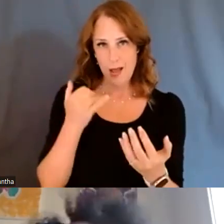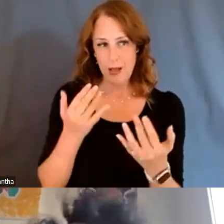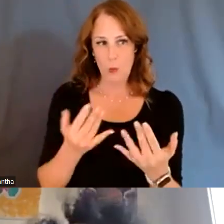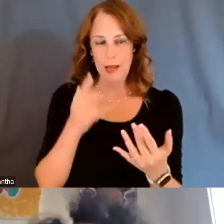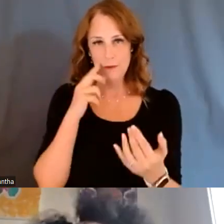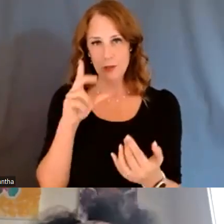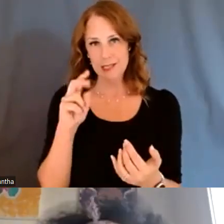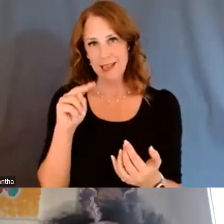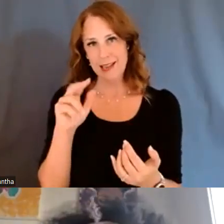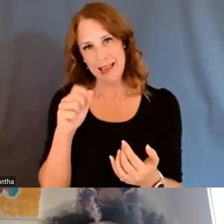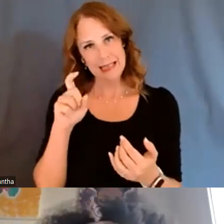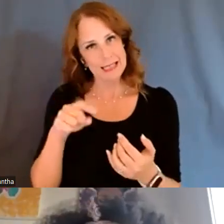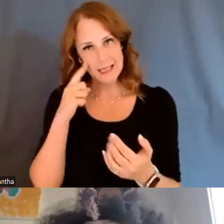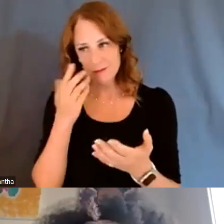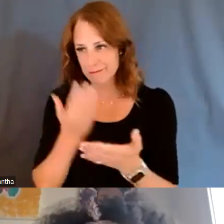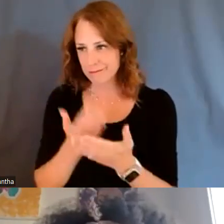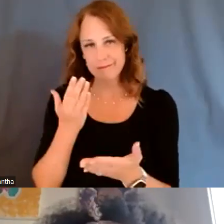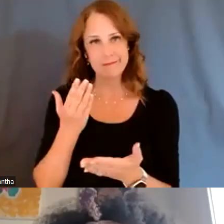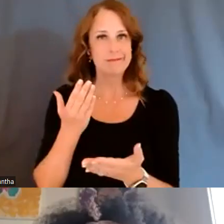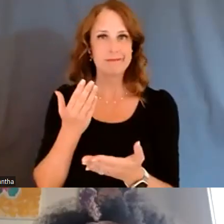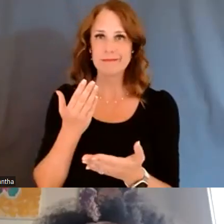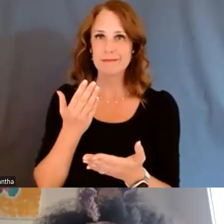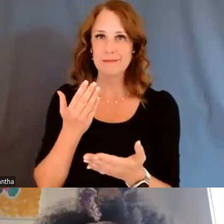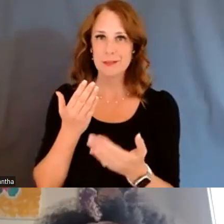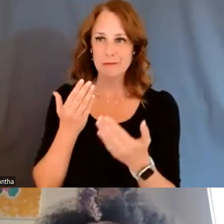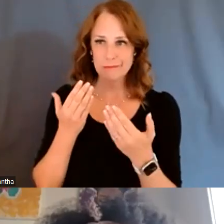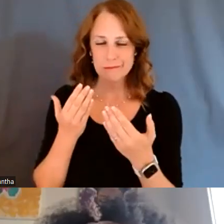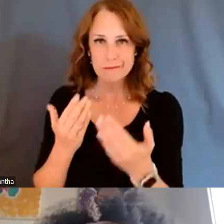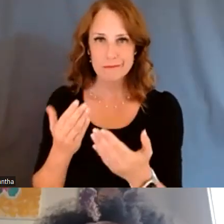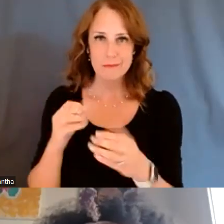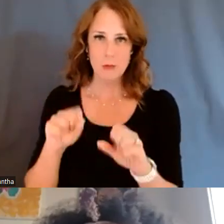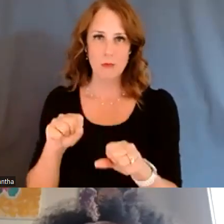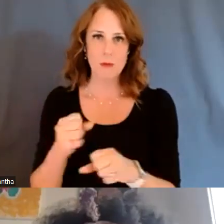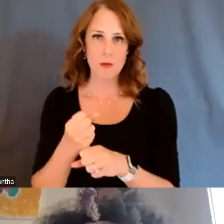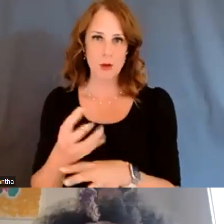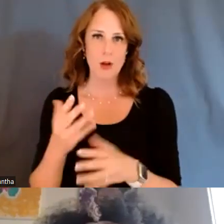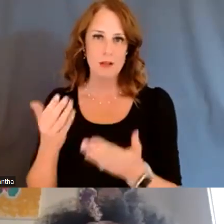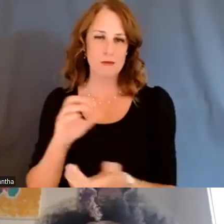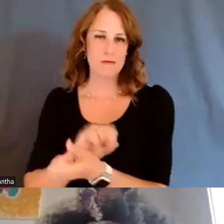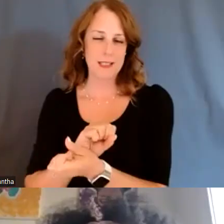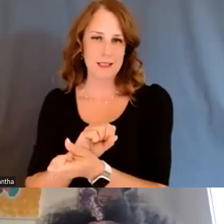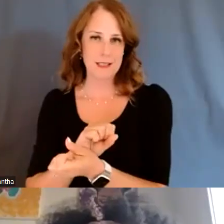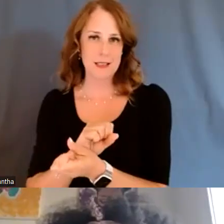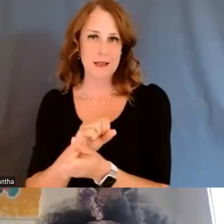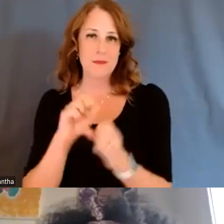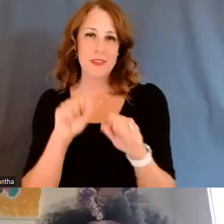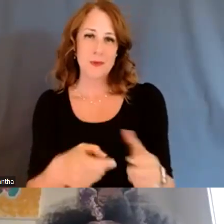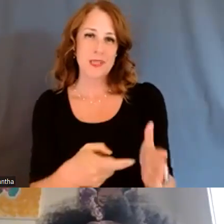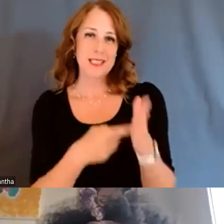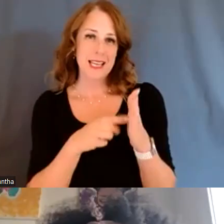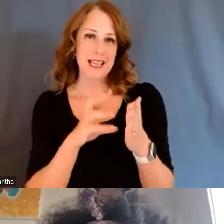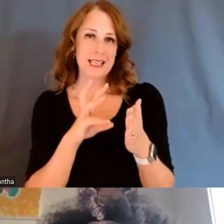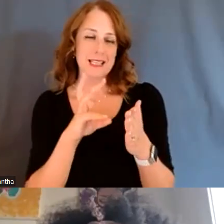need that part of the evidence to give us the probable cause in the case, that could take upwards of 6 to